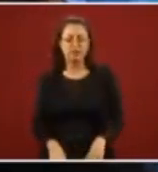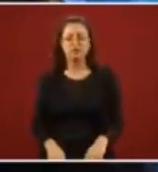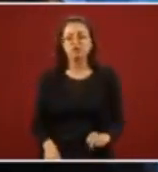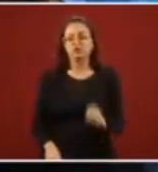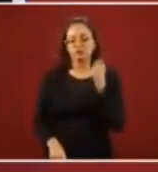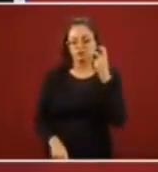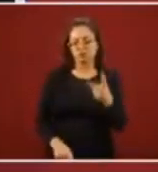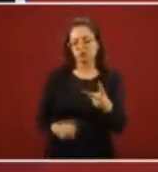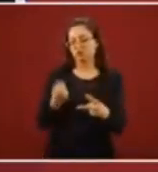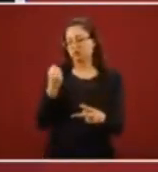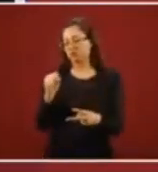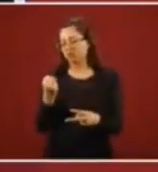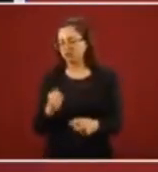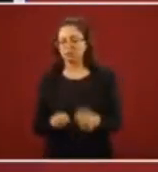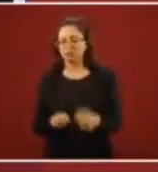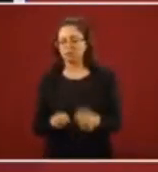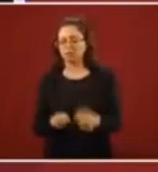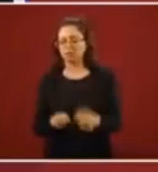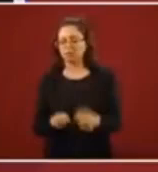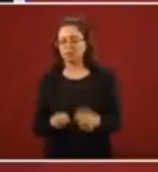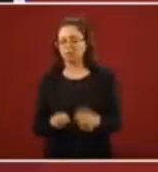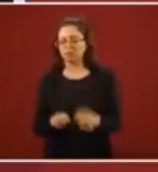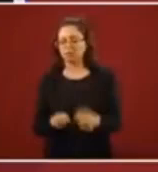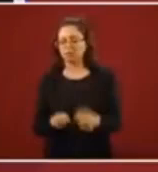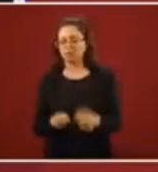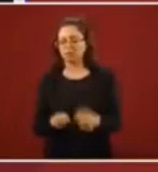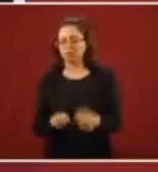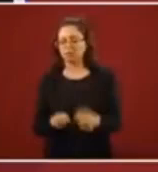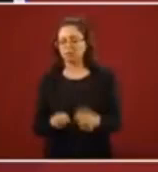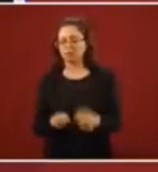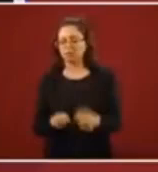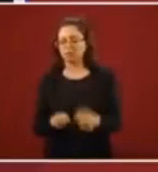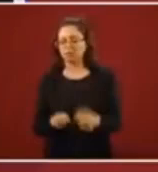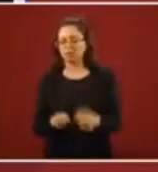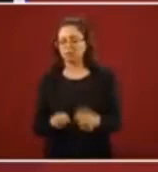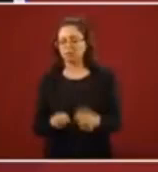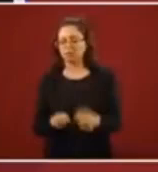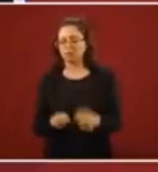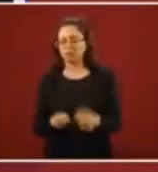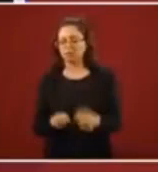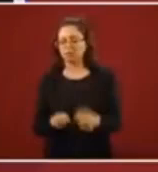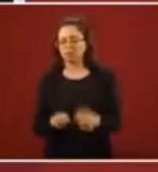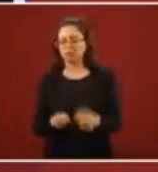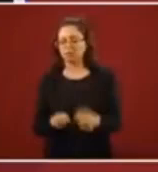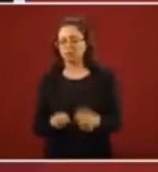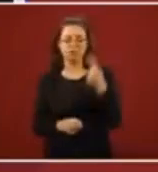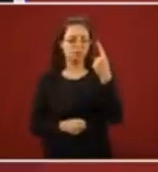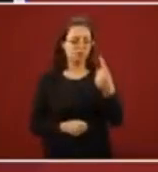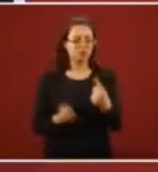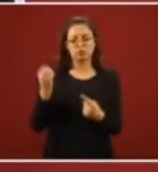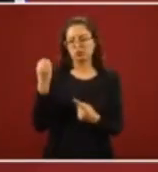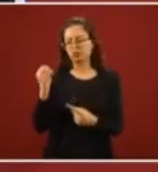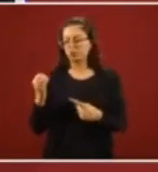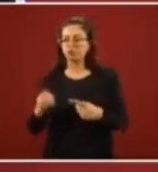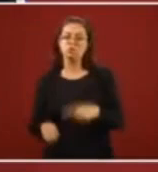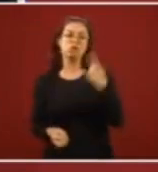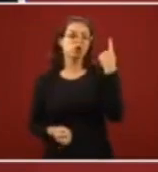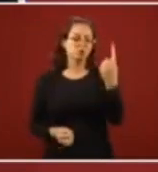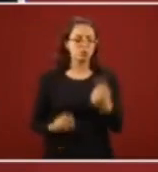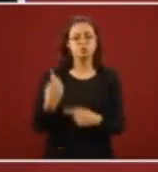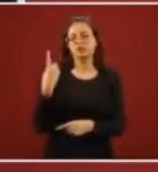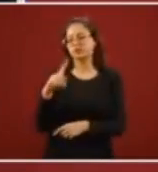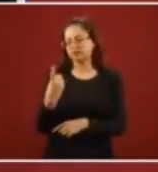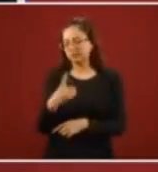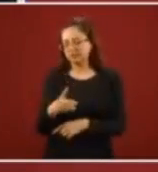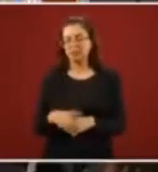septiembre, uno en octubre, otro en diciembre. They had two of those meetings in octubre and one in december. Se trataron temas